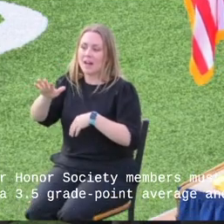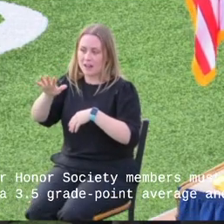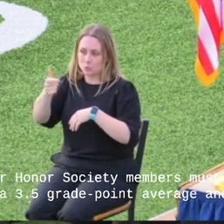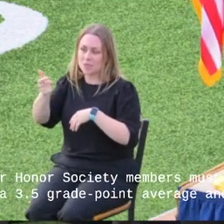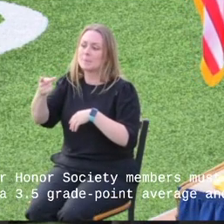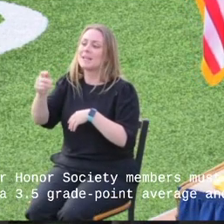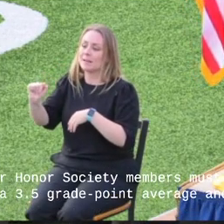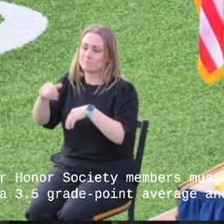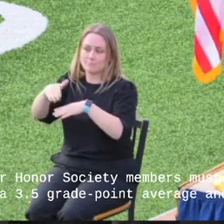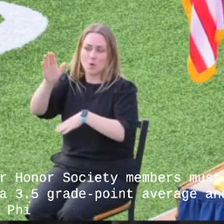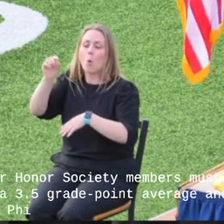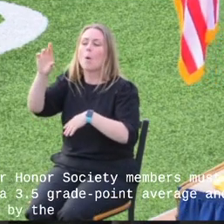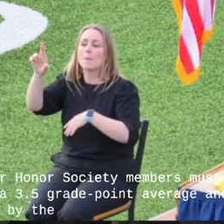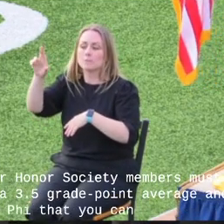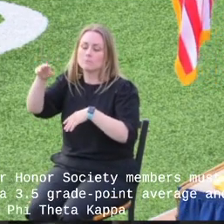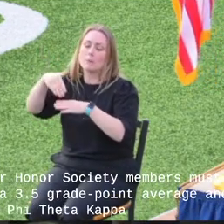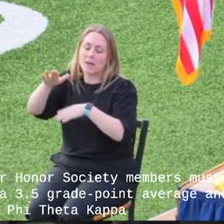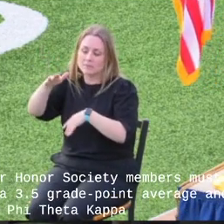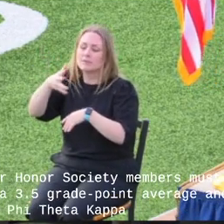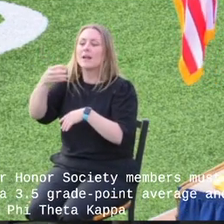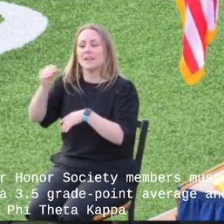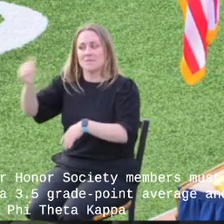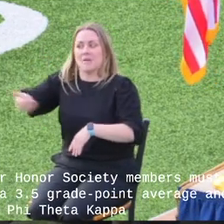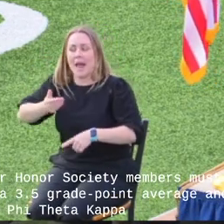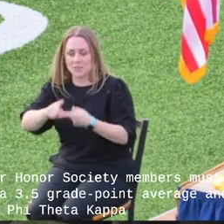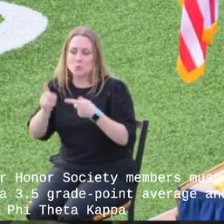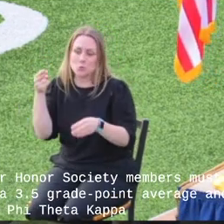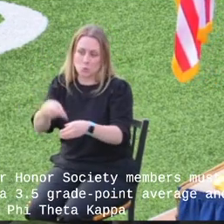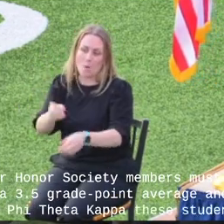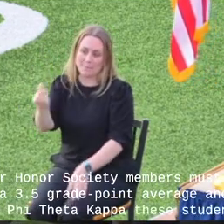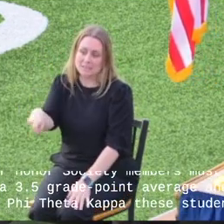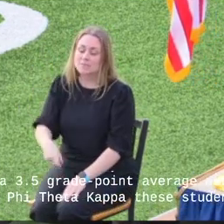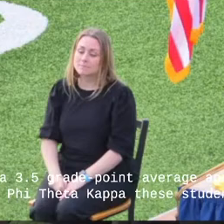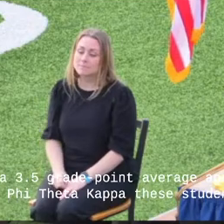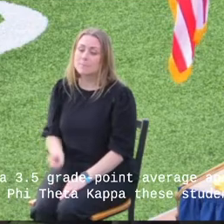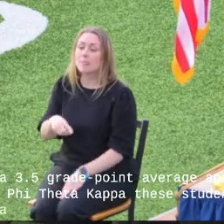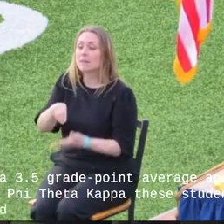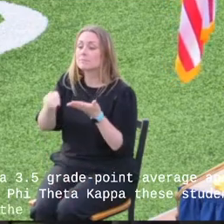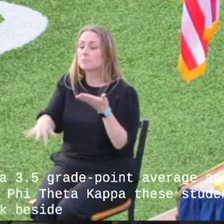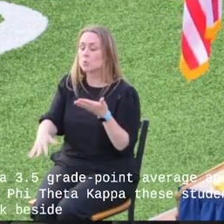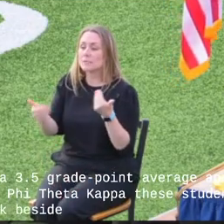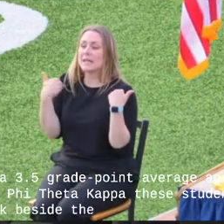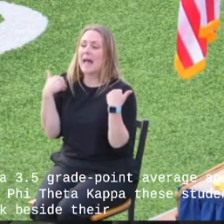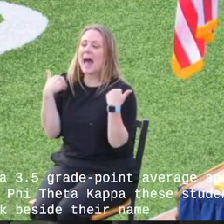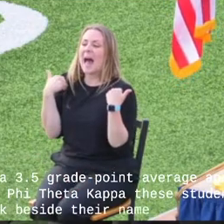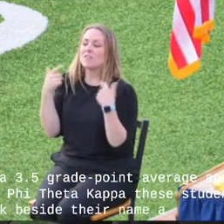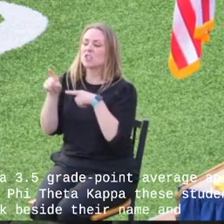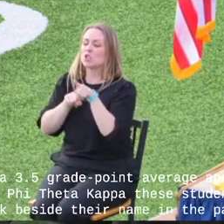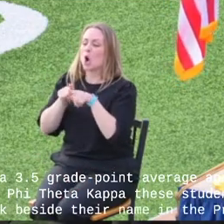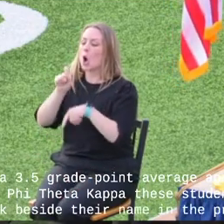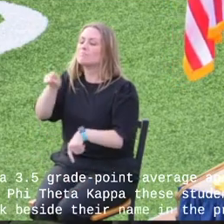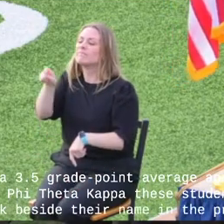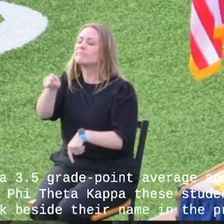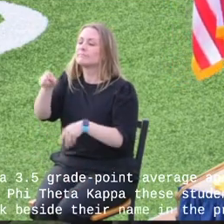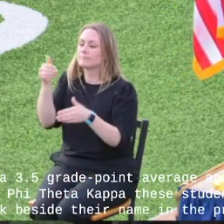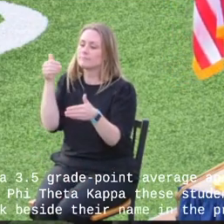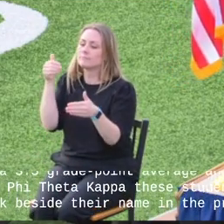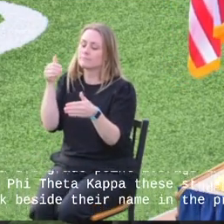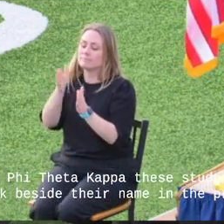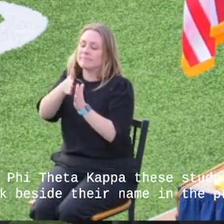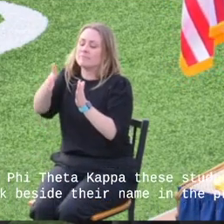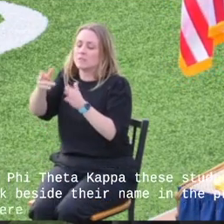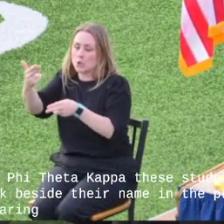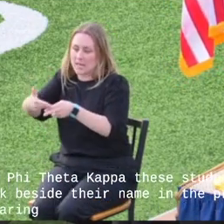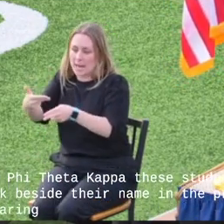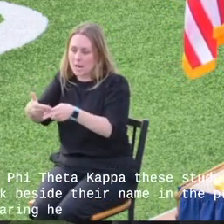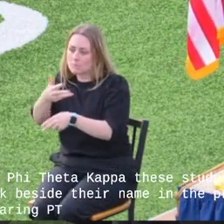to join Phi Theta Kappa. These students have an asterisk beside their name in the program, and many are